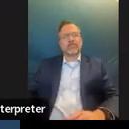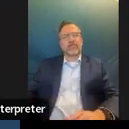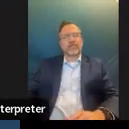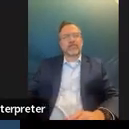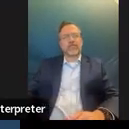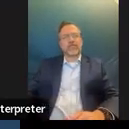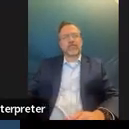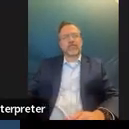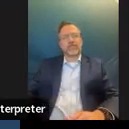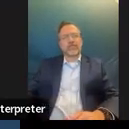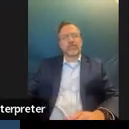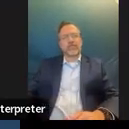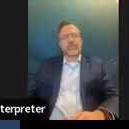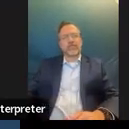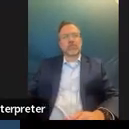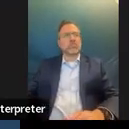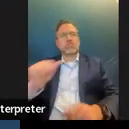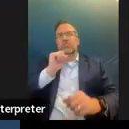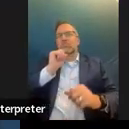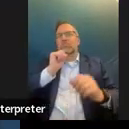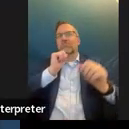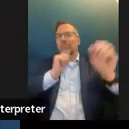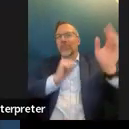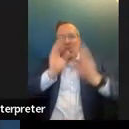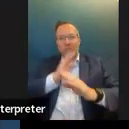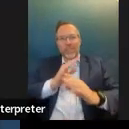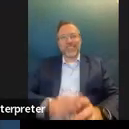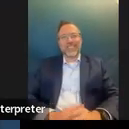don't fret.